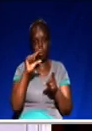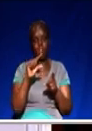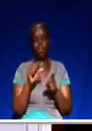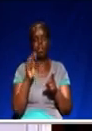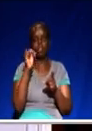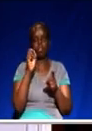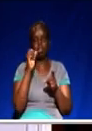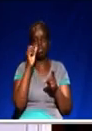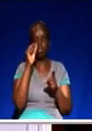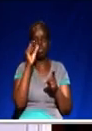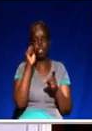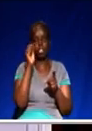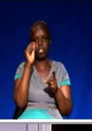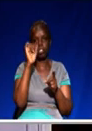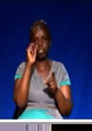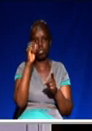notation are related.